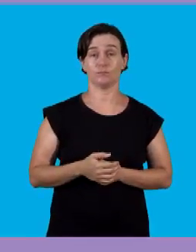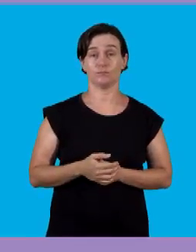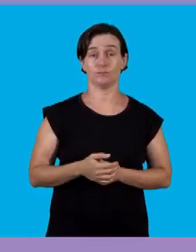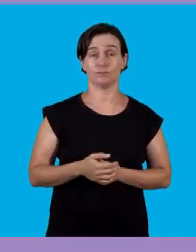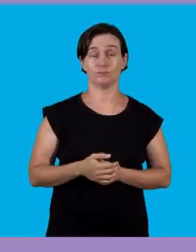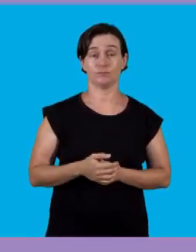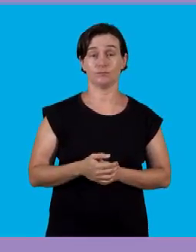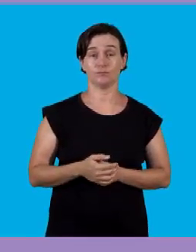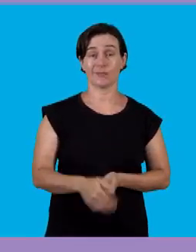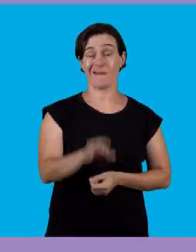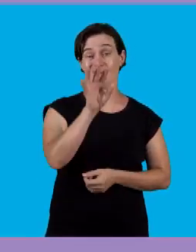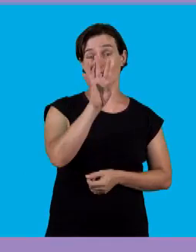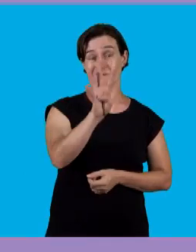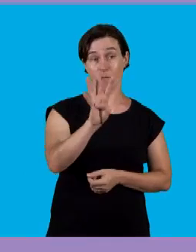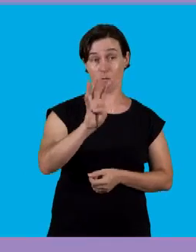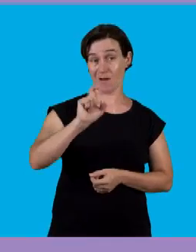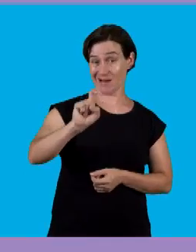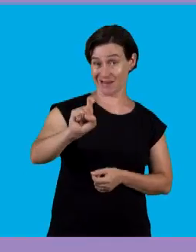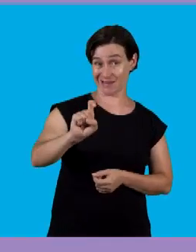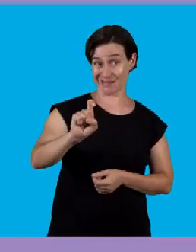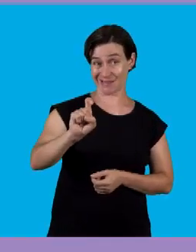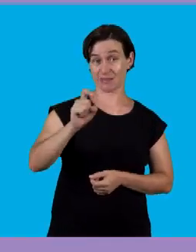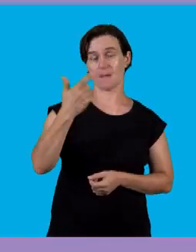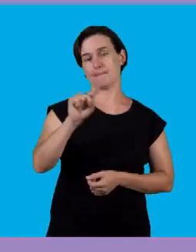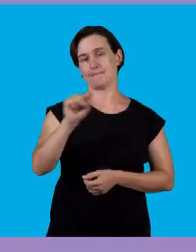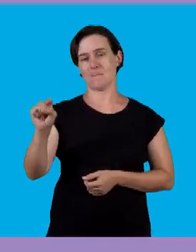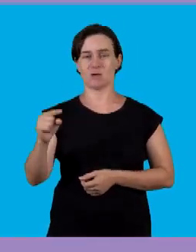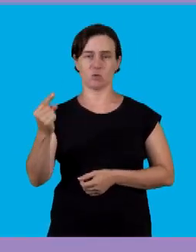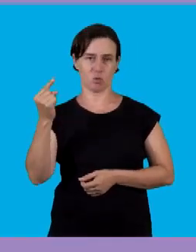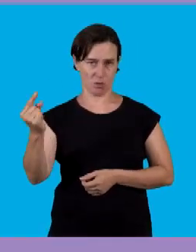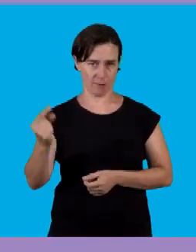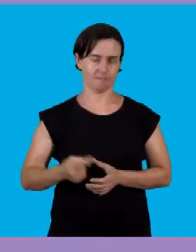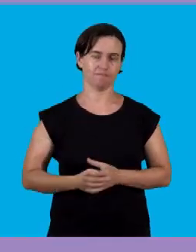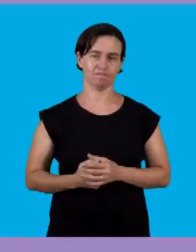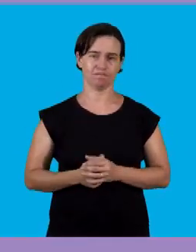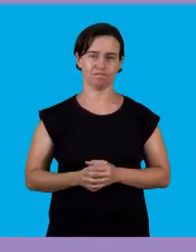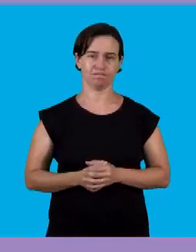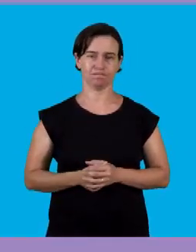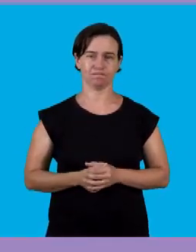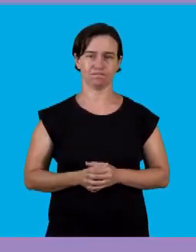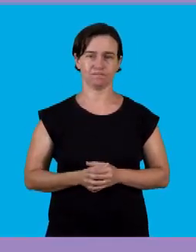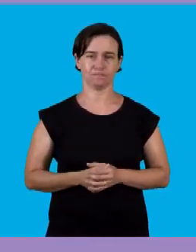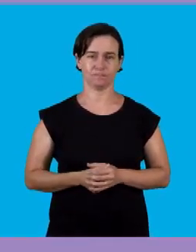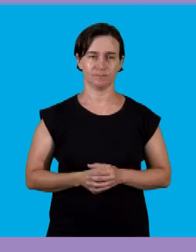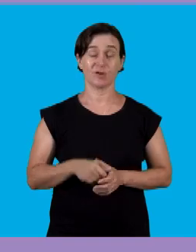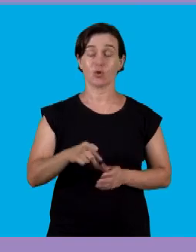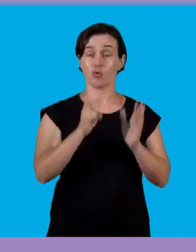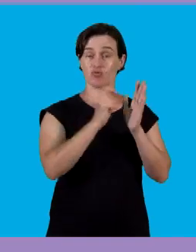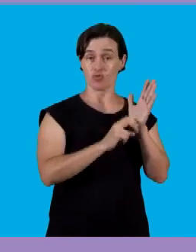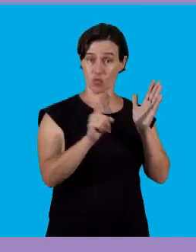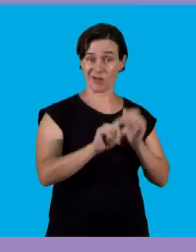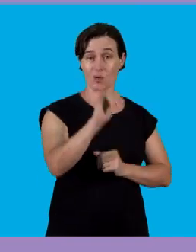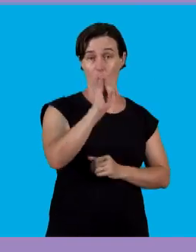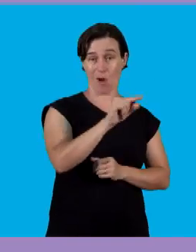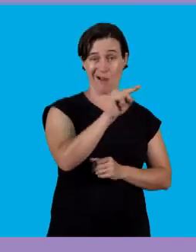the output value, we're going to multiply the input value by 4 and we are going to subtract 1. So it means that our